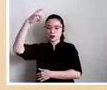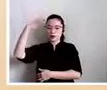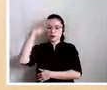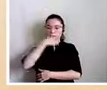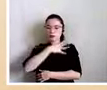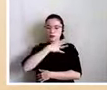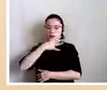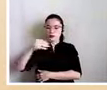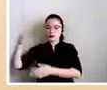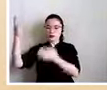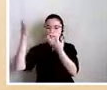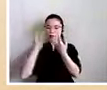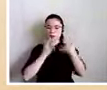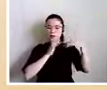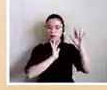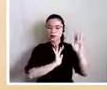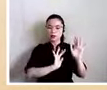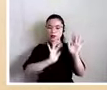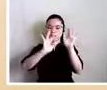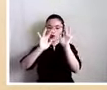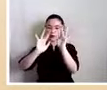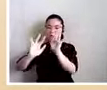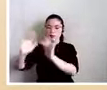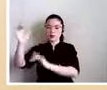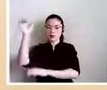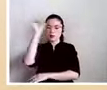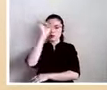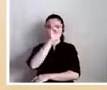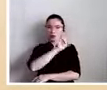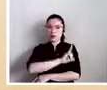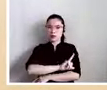Gracious and merciful is the